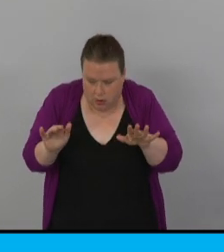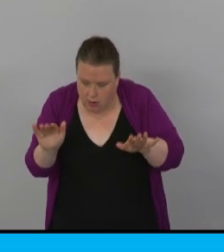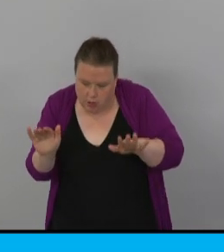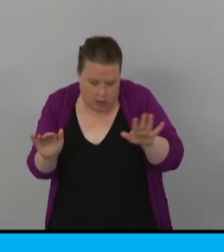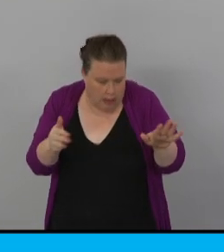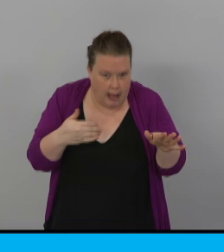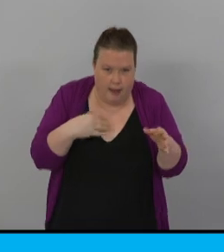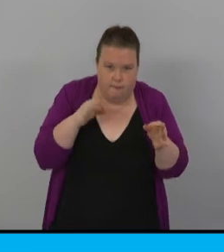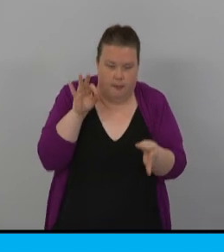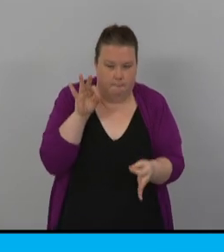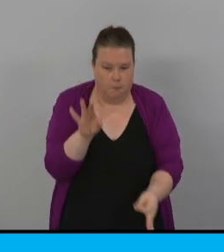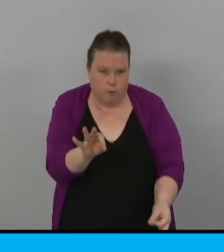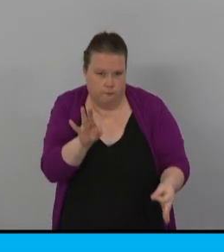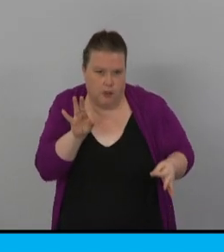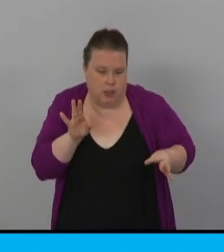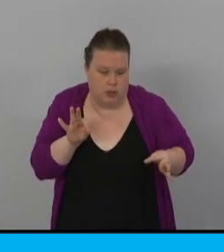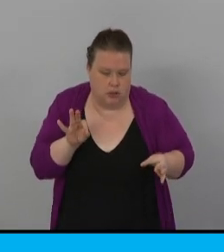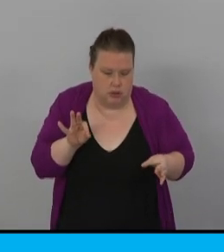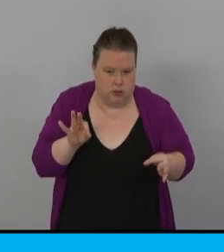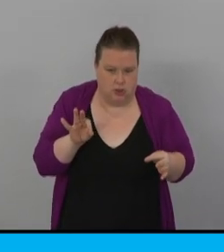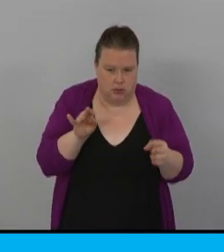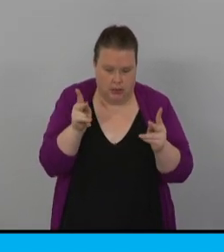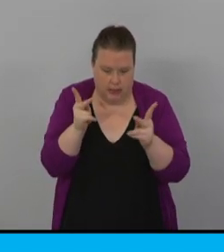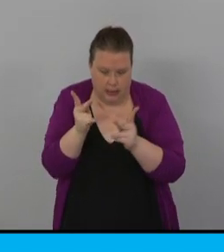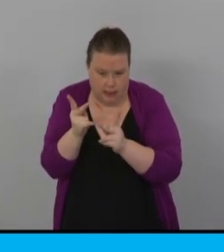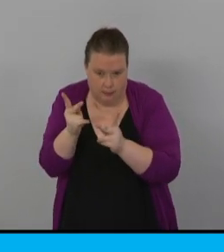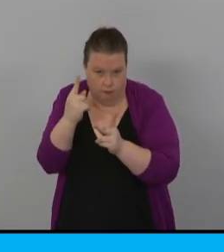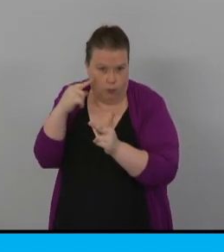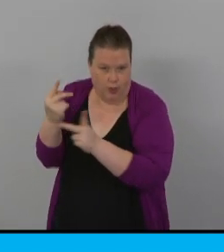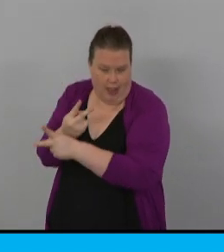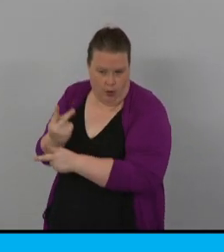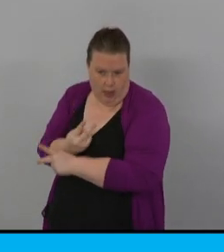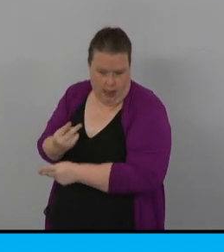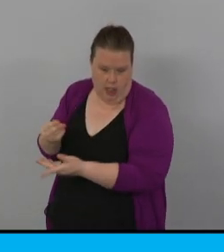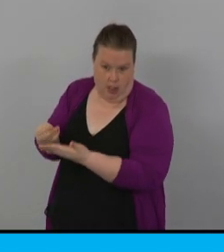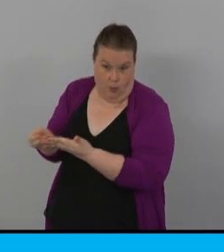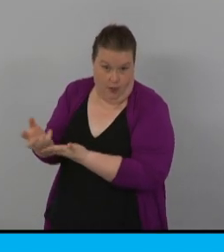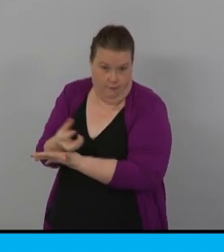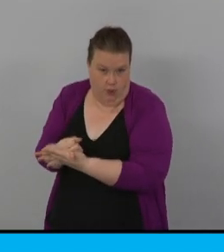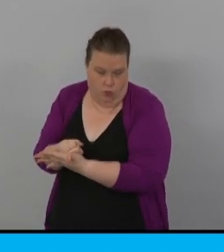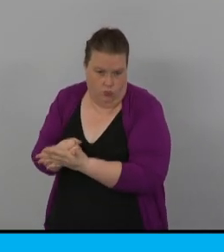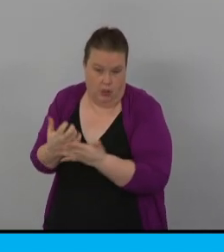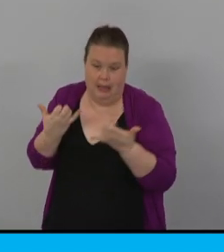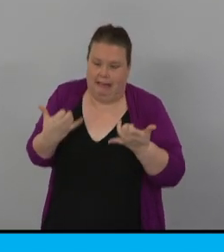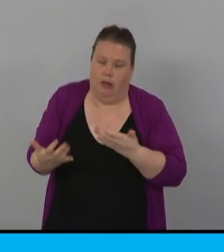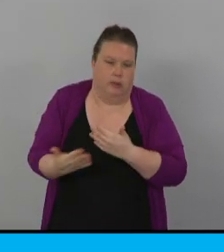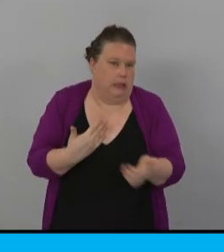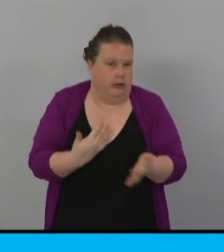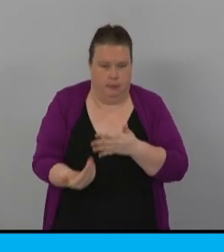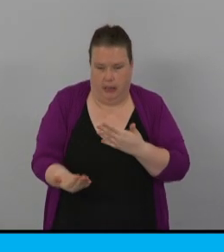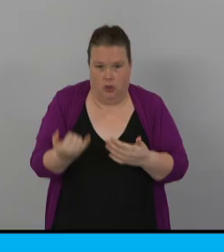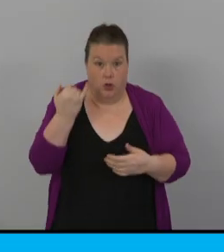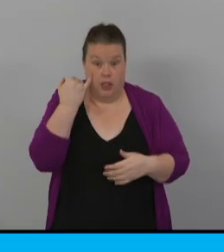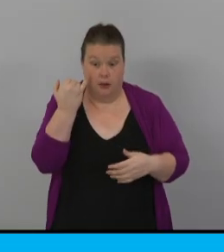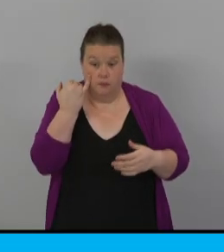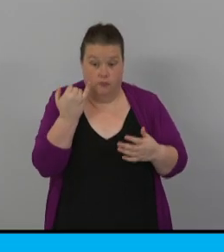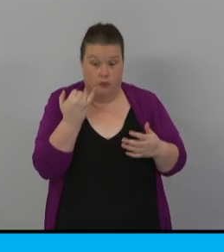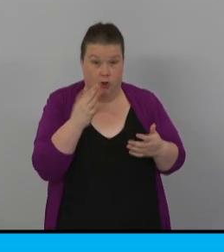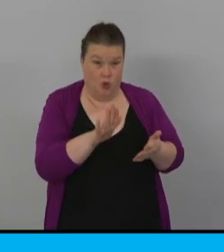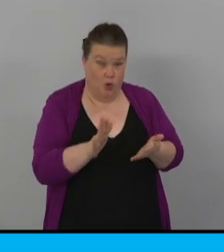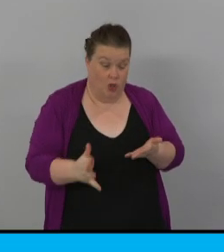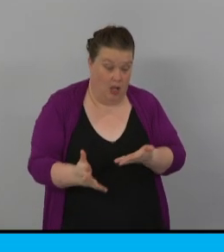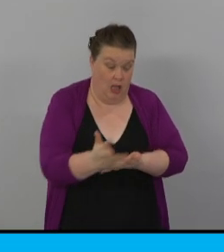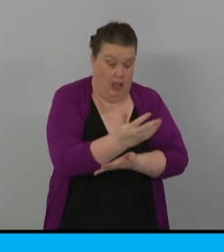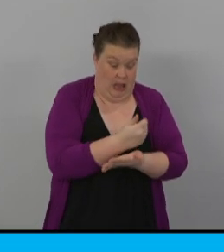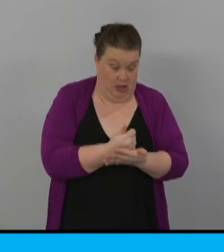had them perfect to get them to calculate our revenues. Now, if you're off a little bit on your